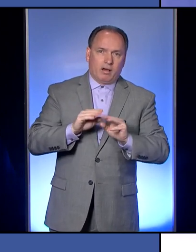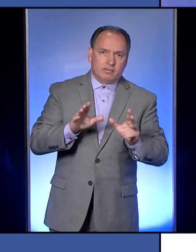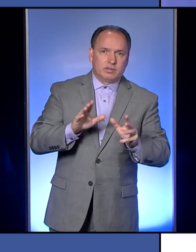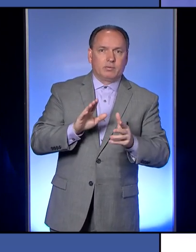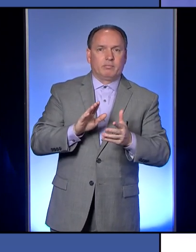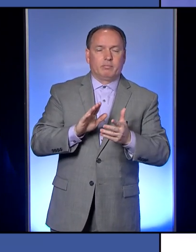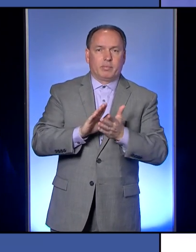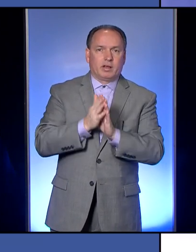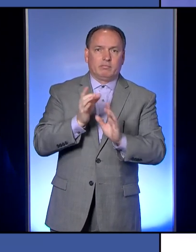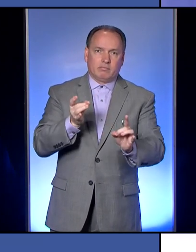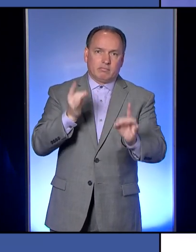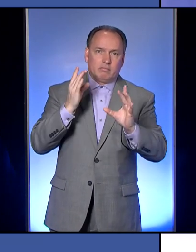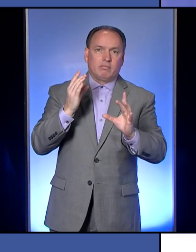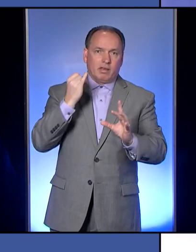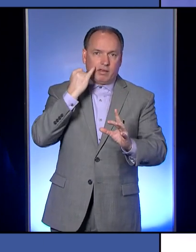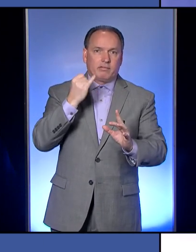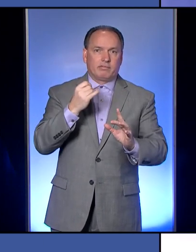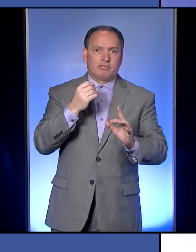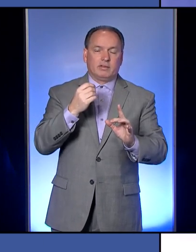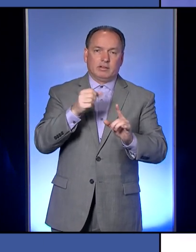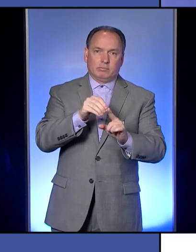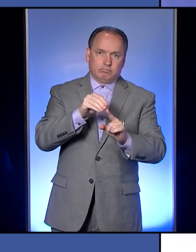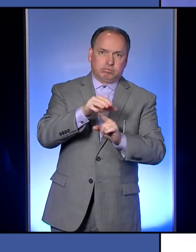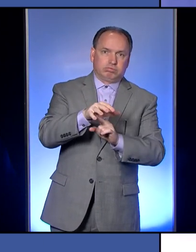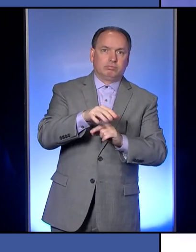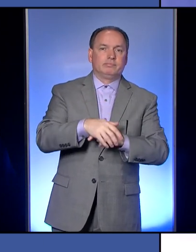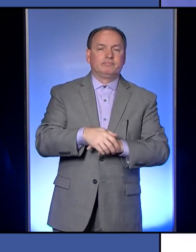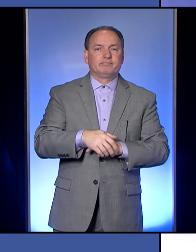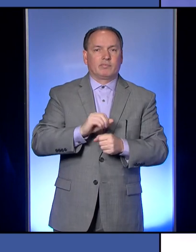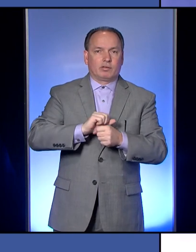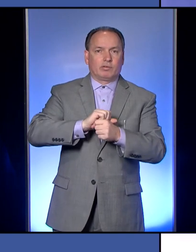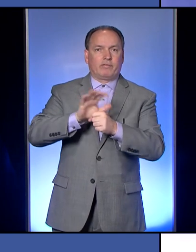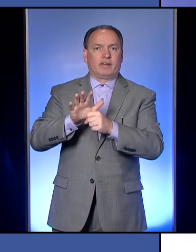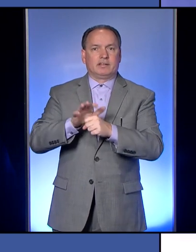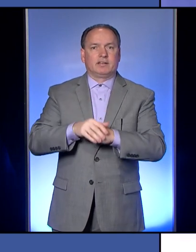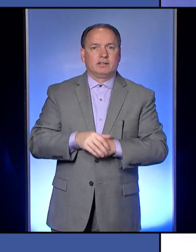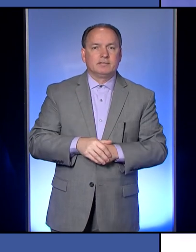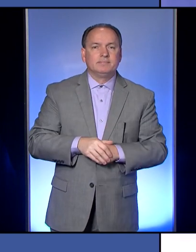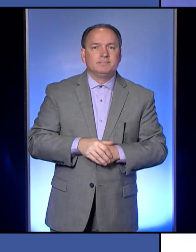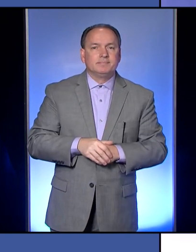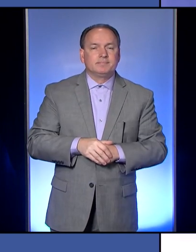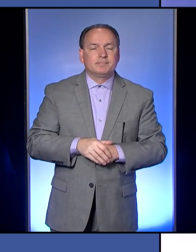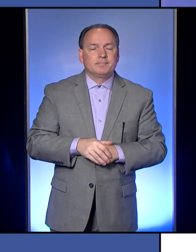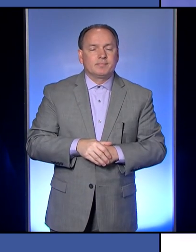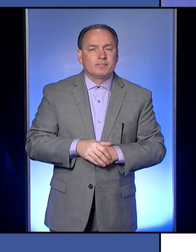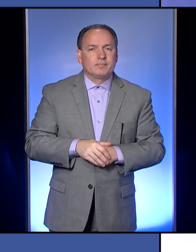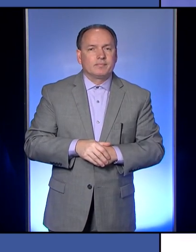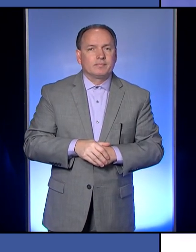be devastating if potentially devastating if COVID-19 was contracted by